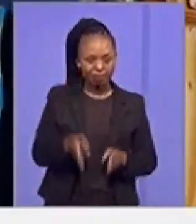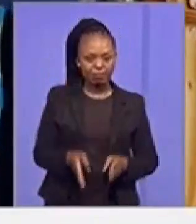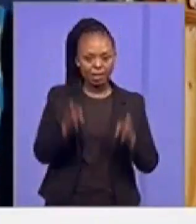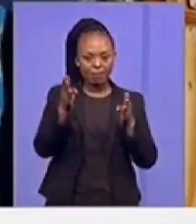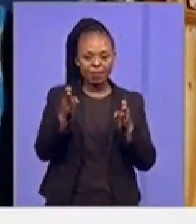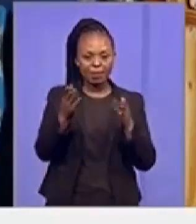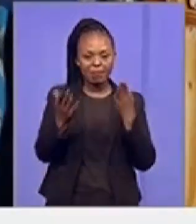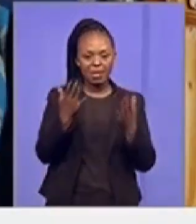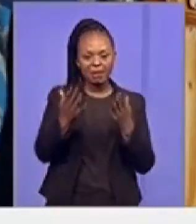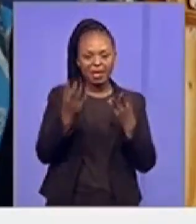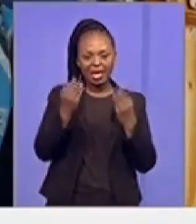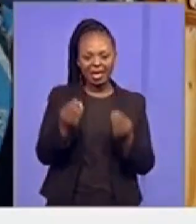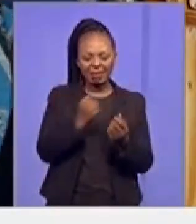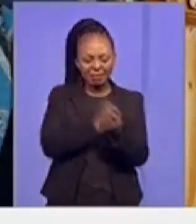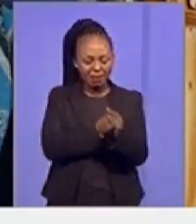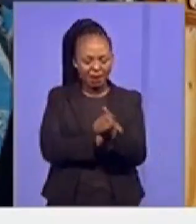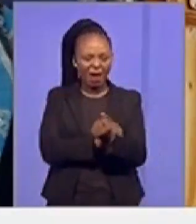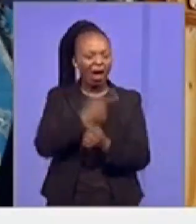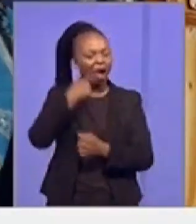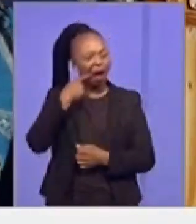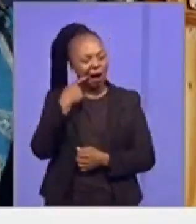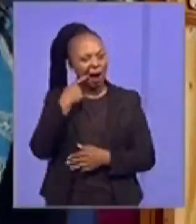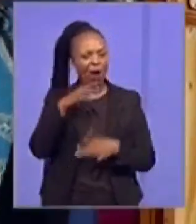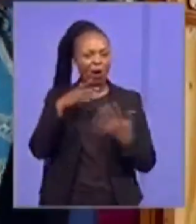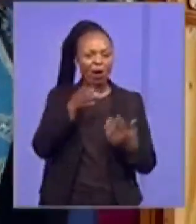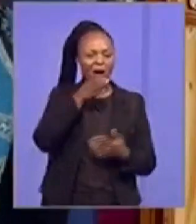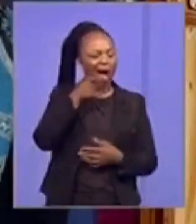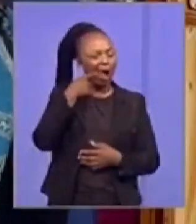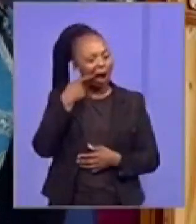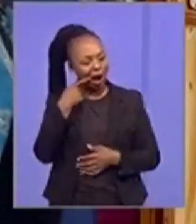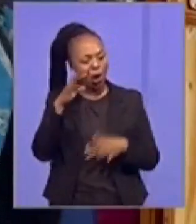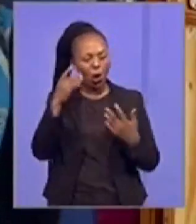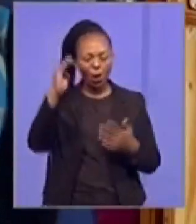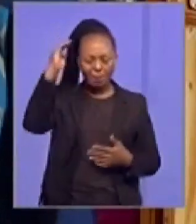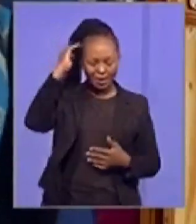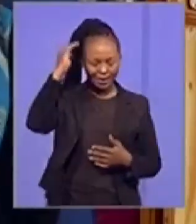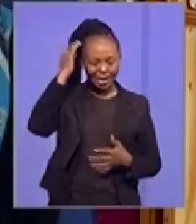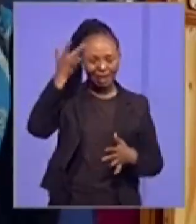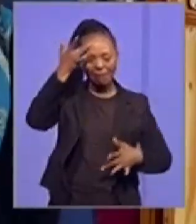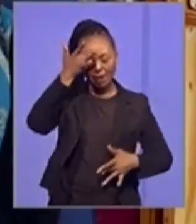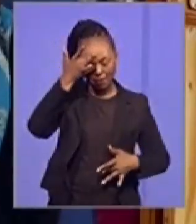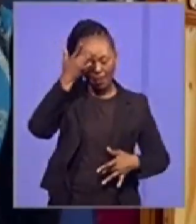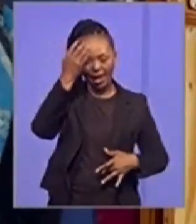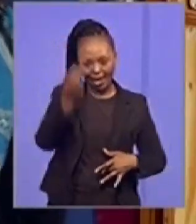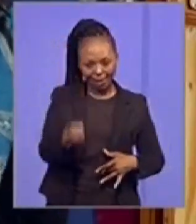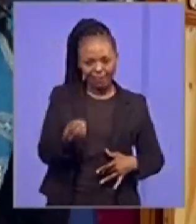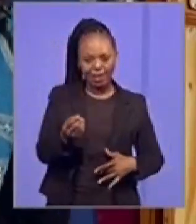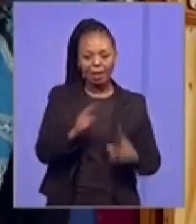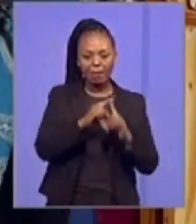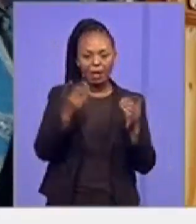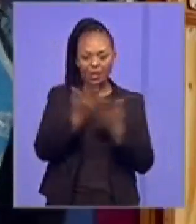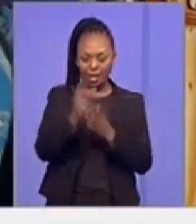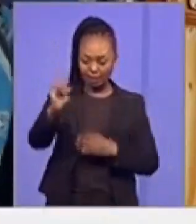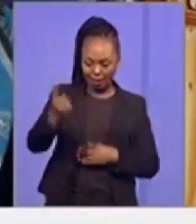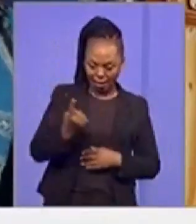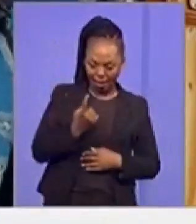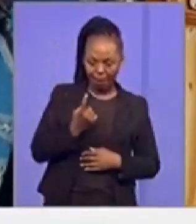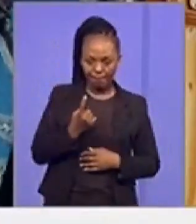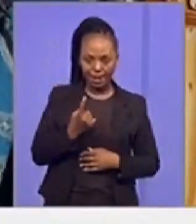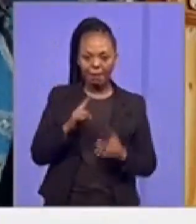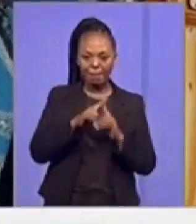substance addiction disorder, maybe you have a mental health disorder, but you can come as you are, as long as you have